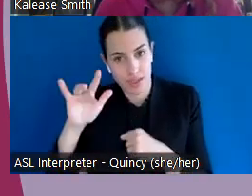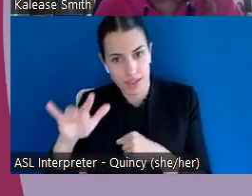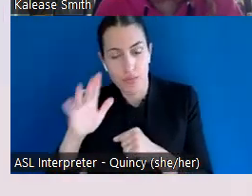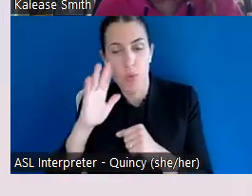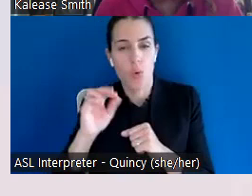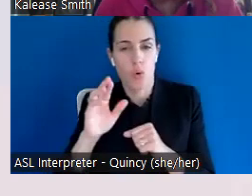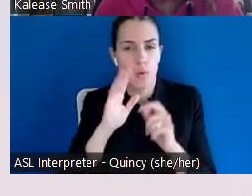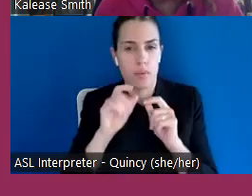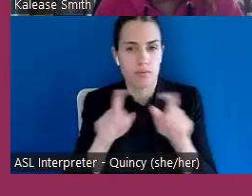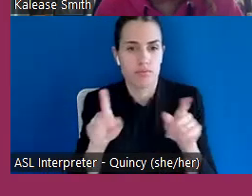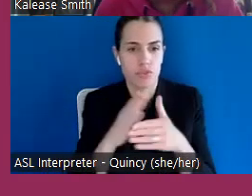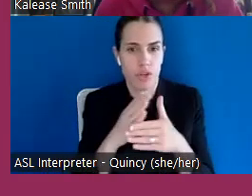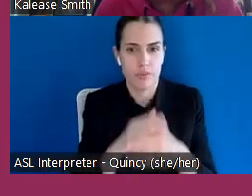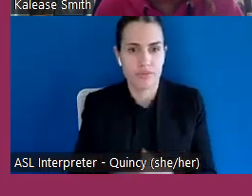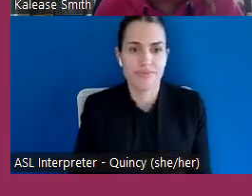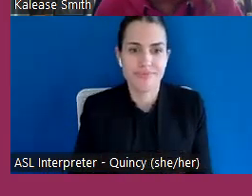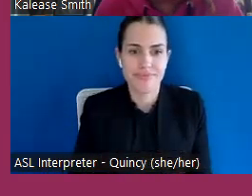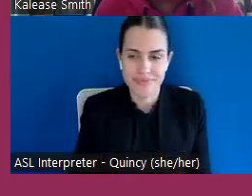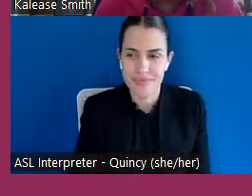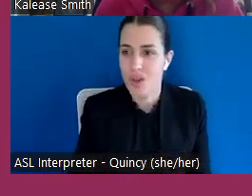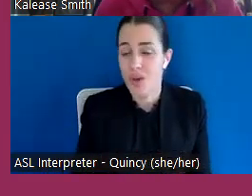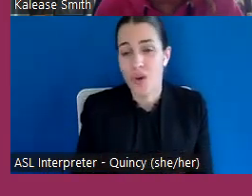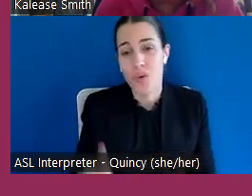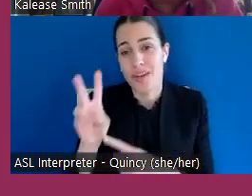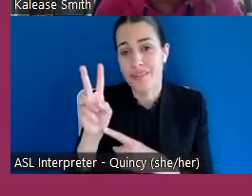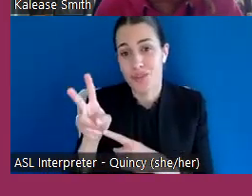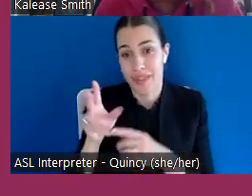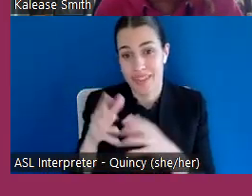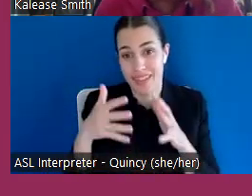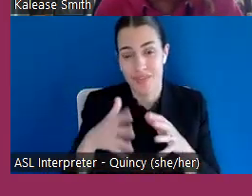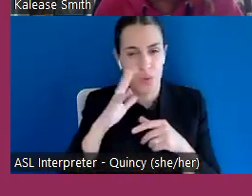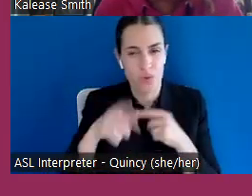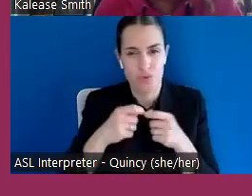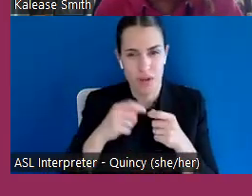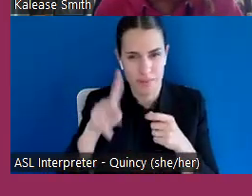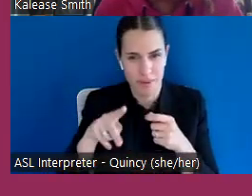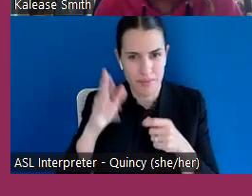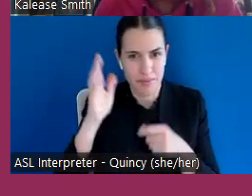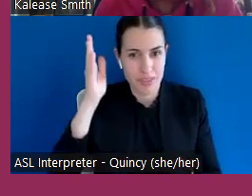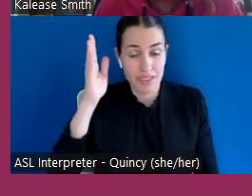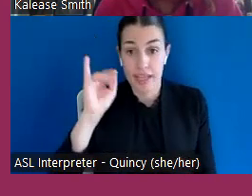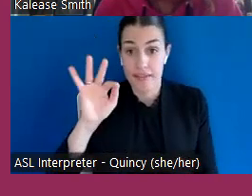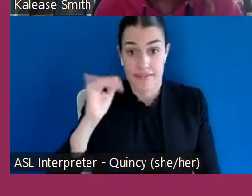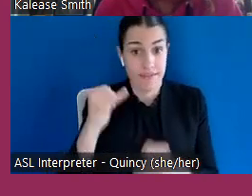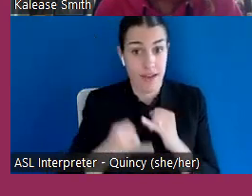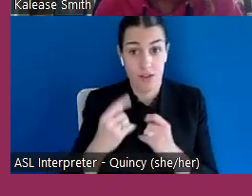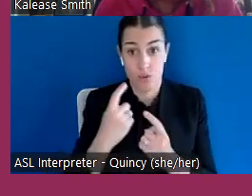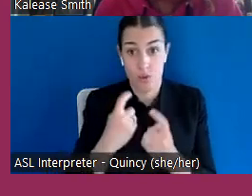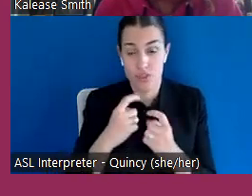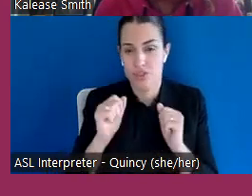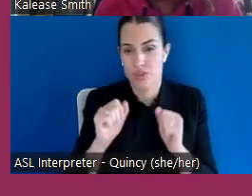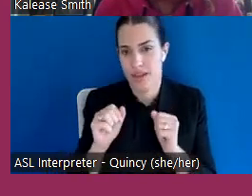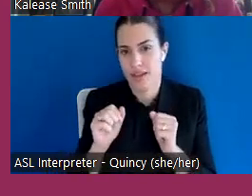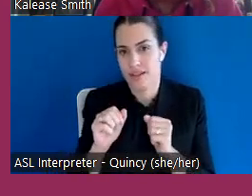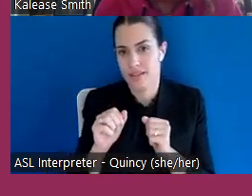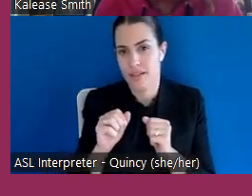And I'm going to go ahead. We only have 2 minutes left, so I'm just going to wrap up the presentation there. But if you have any final questions, feel free to drop them in the